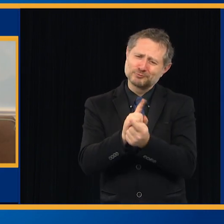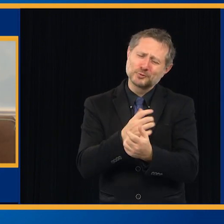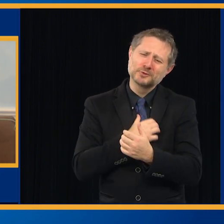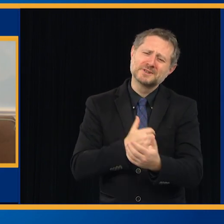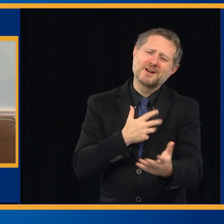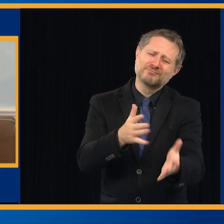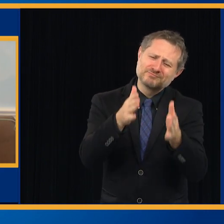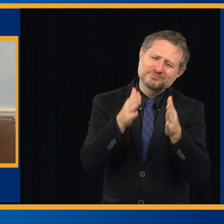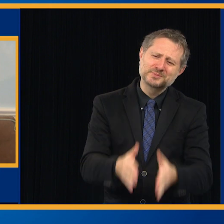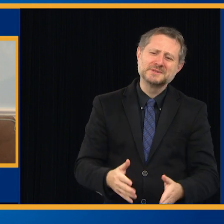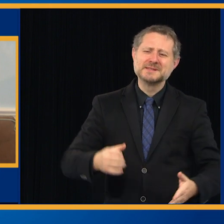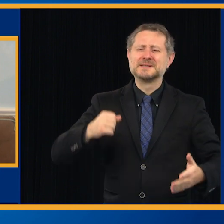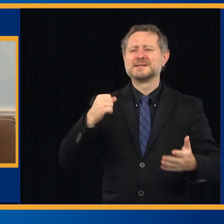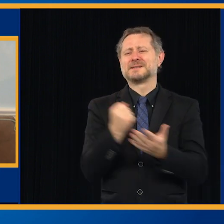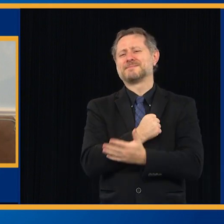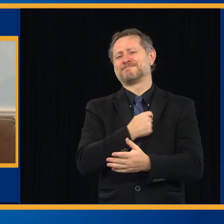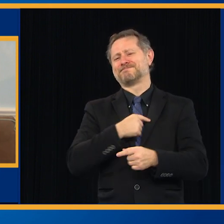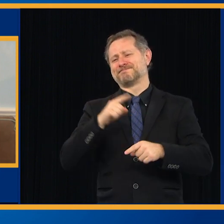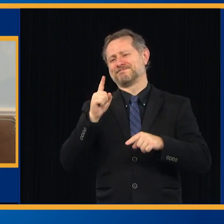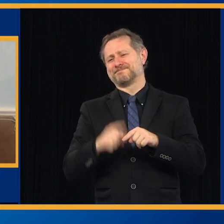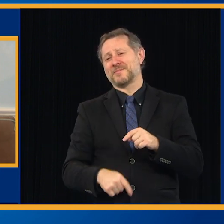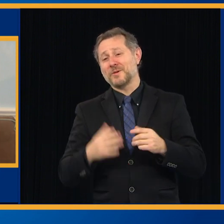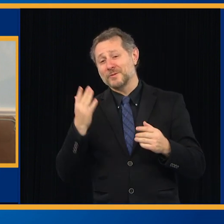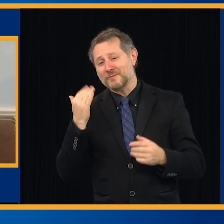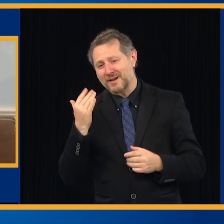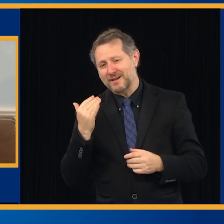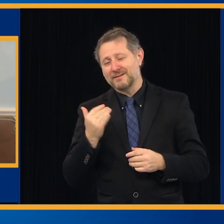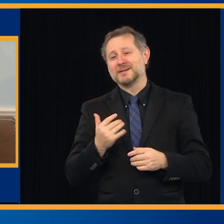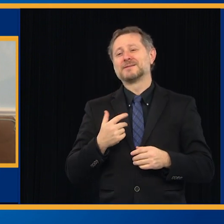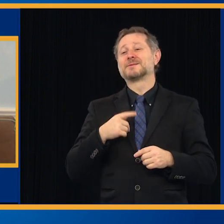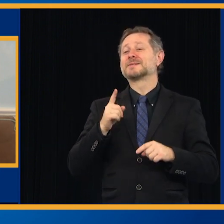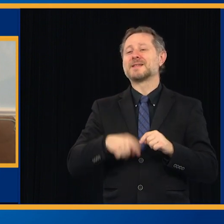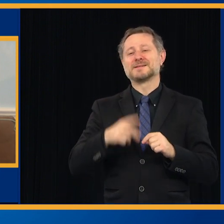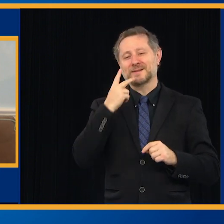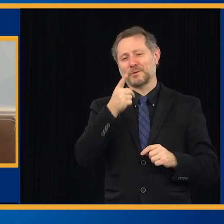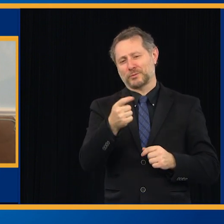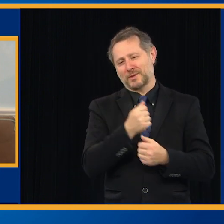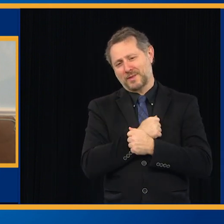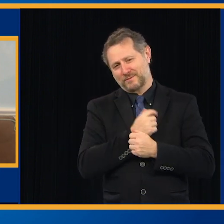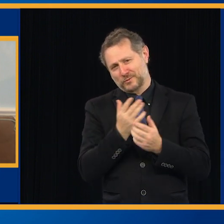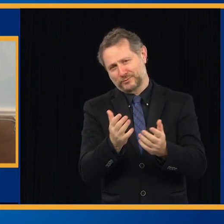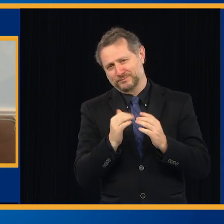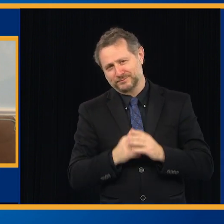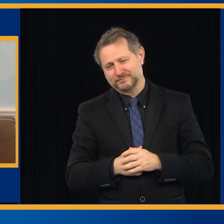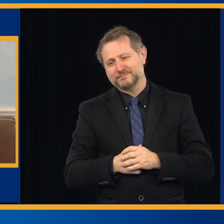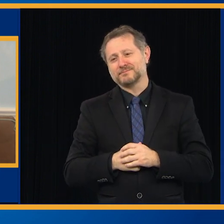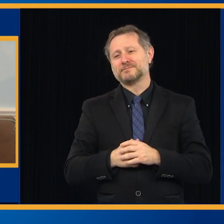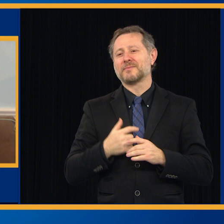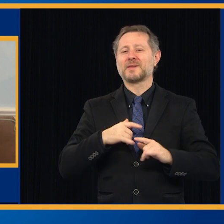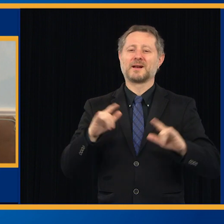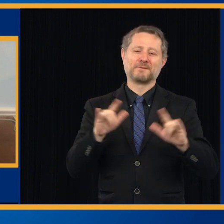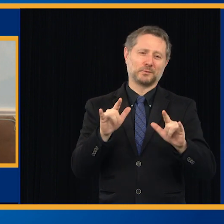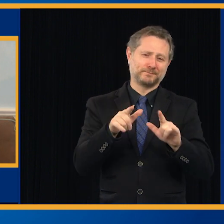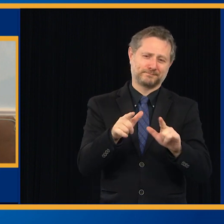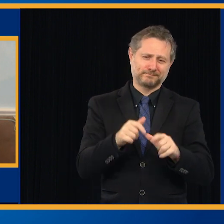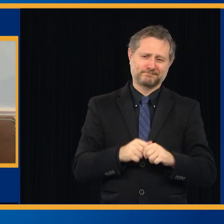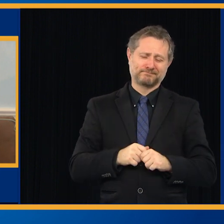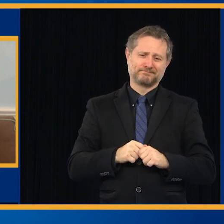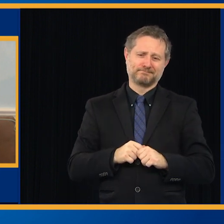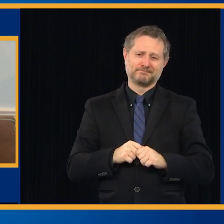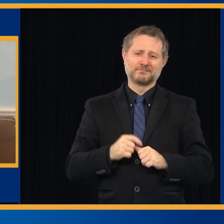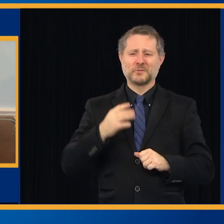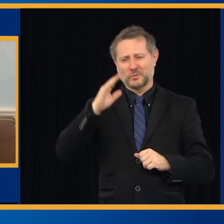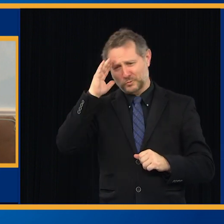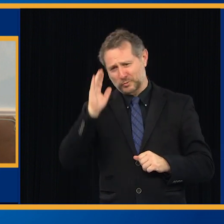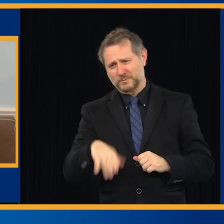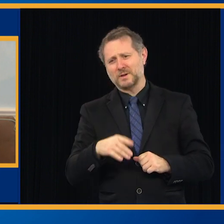but I can't be. But I can't be because I love you. That's why I can't be with you, because I love you. But I know Maria is taking good care